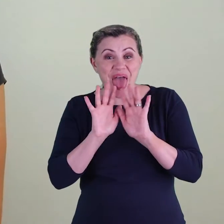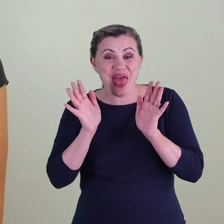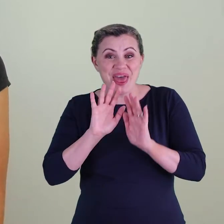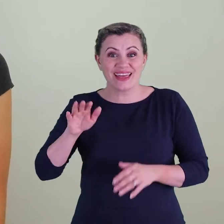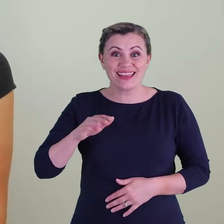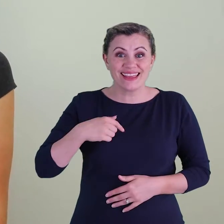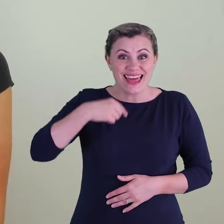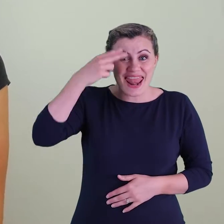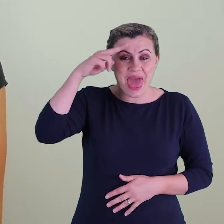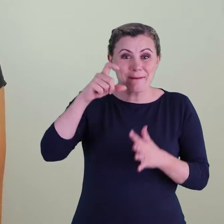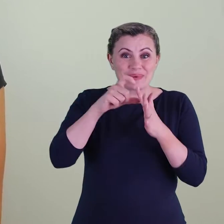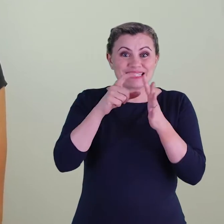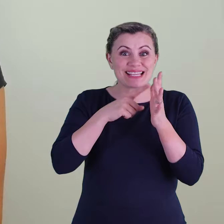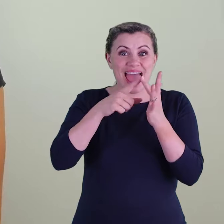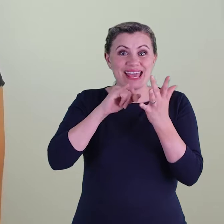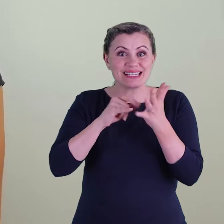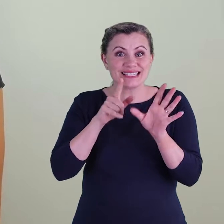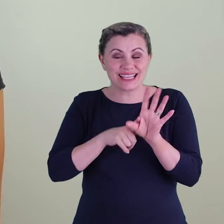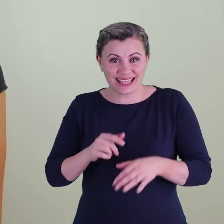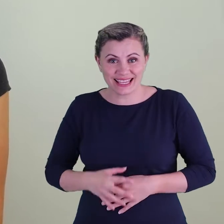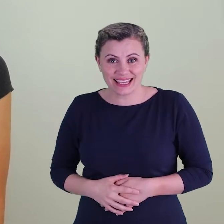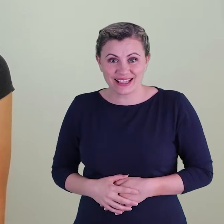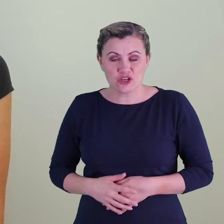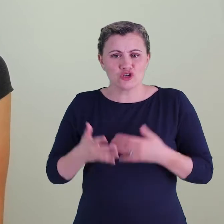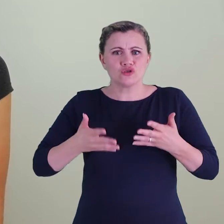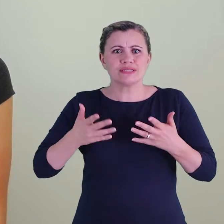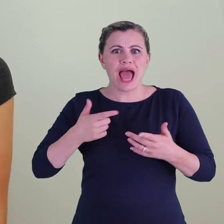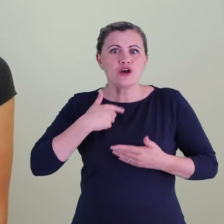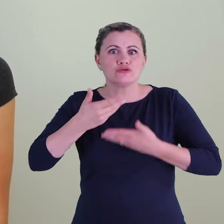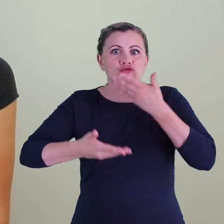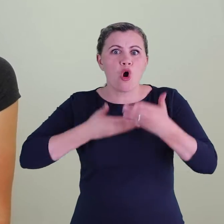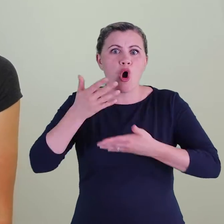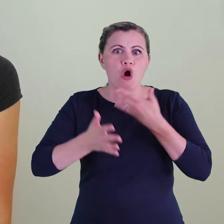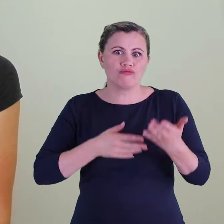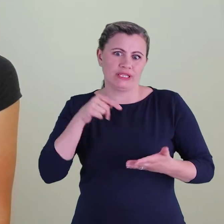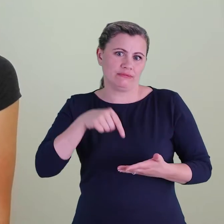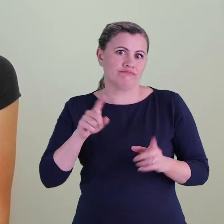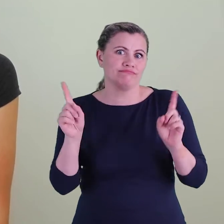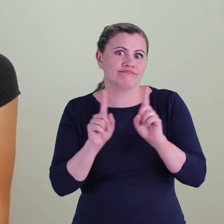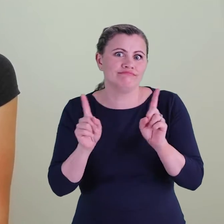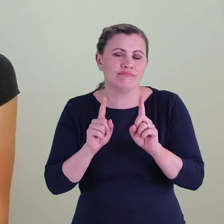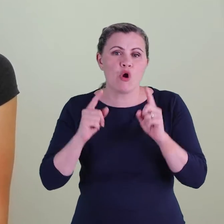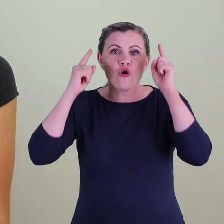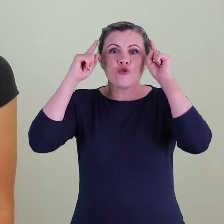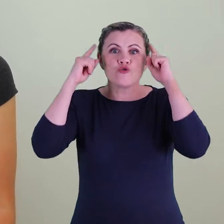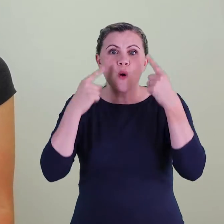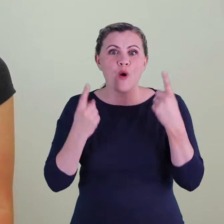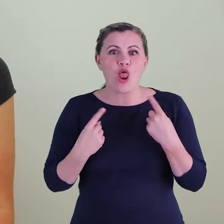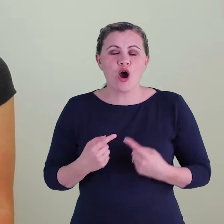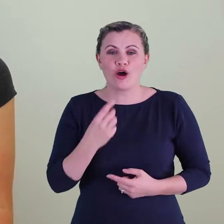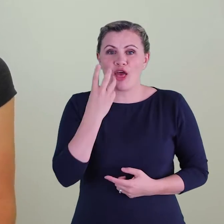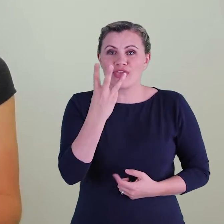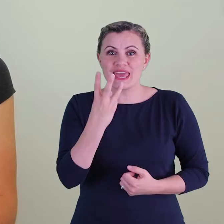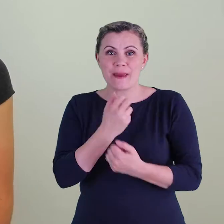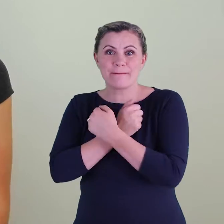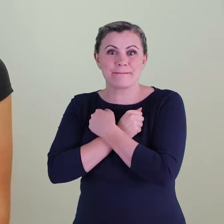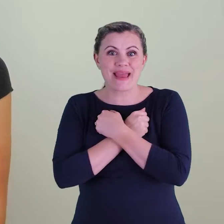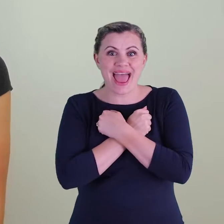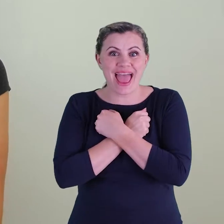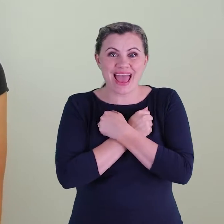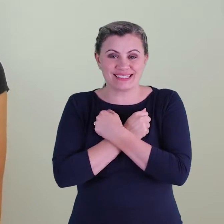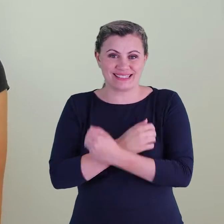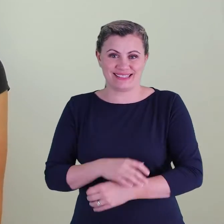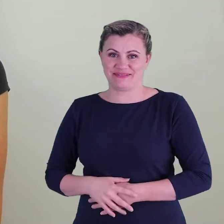Hello everyone, my name is Daisy and today I've got a very special story for you called Goldilocks and the